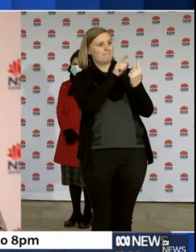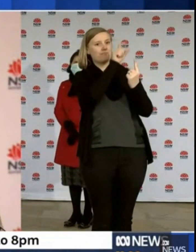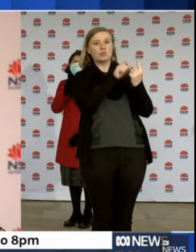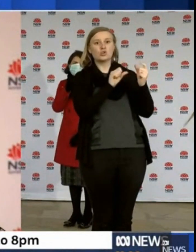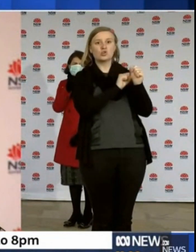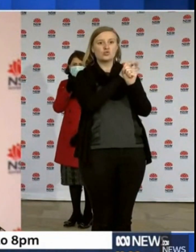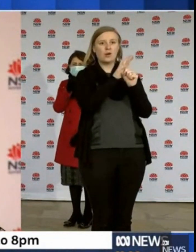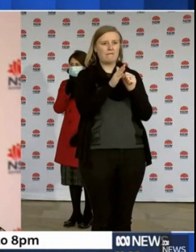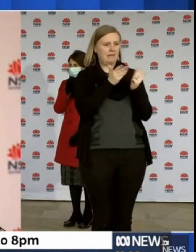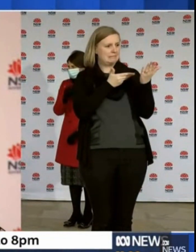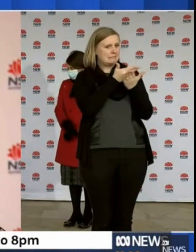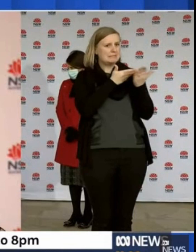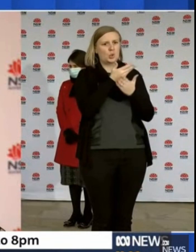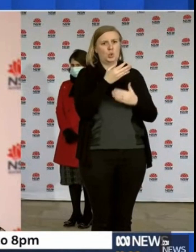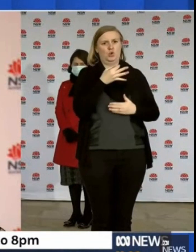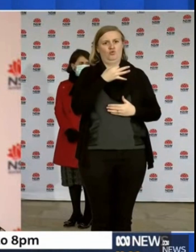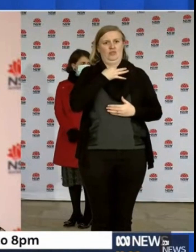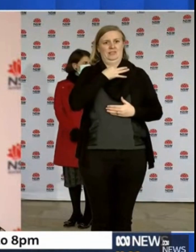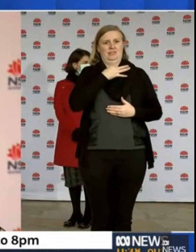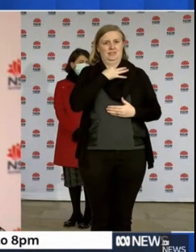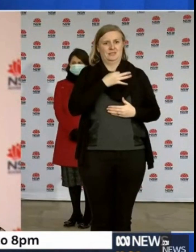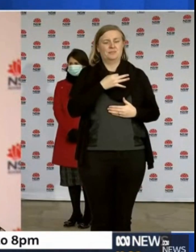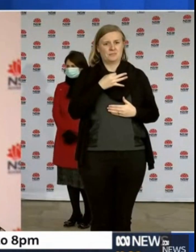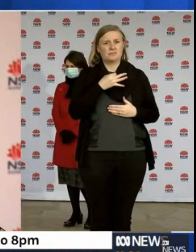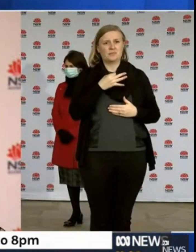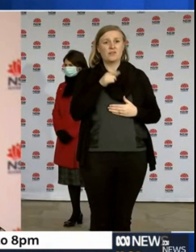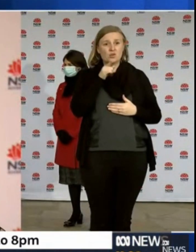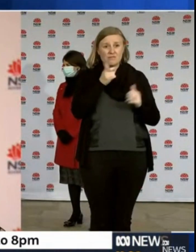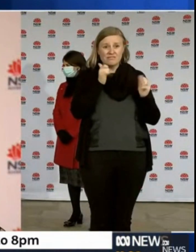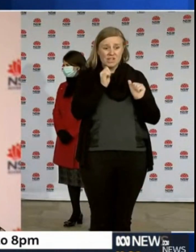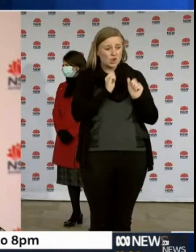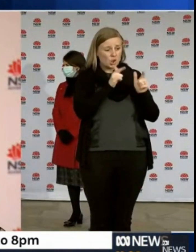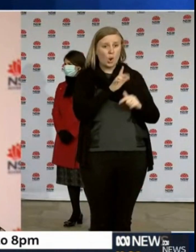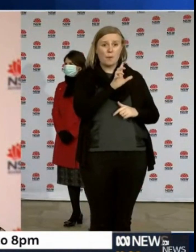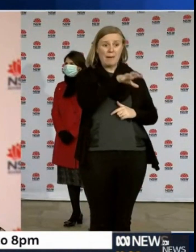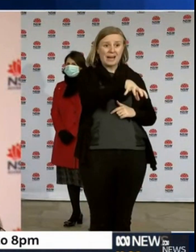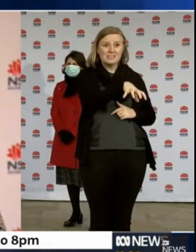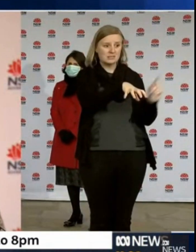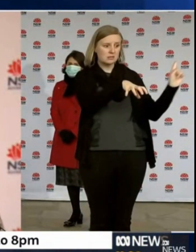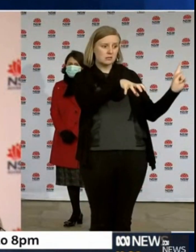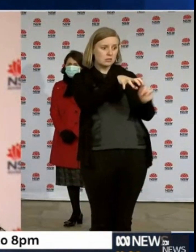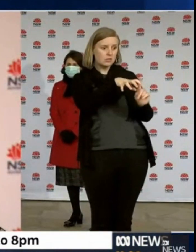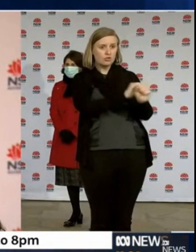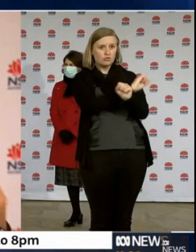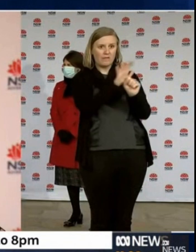reasons, because if you've just been announced that you're at a close contact venue, we want you at the front of the queue. That helps